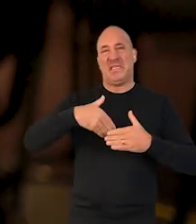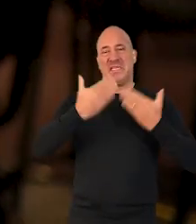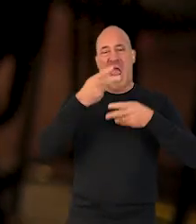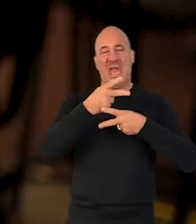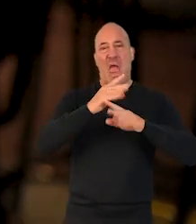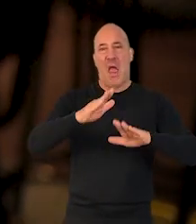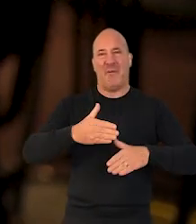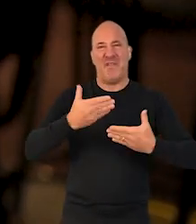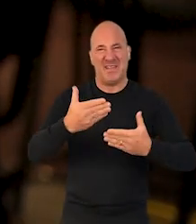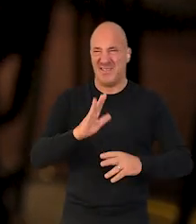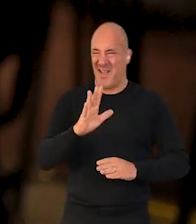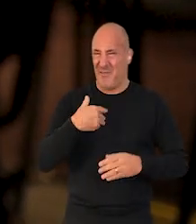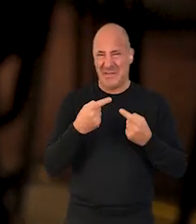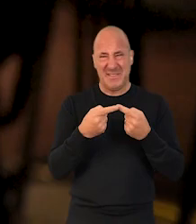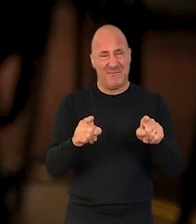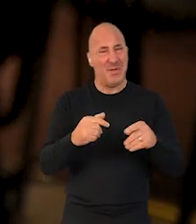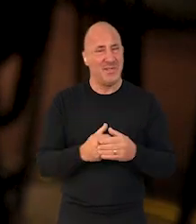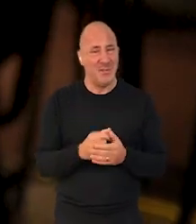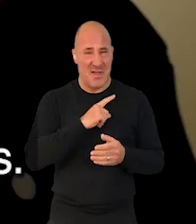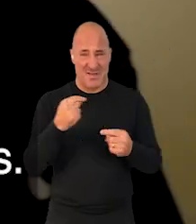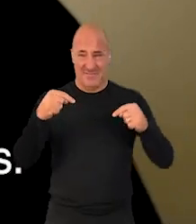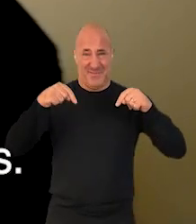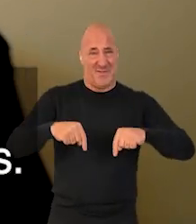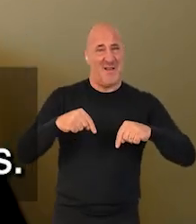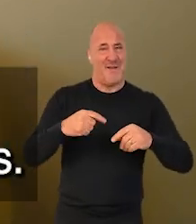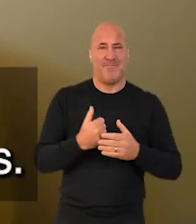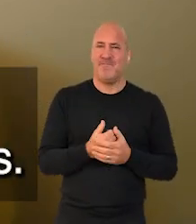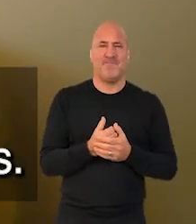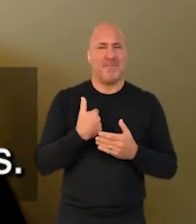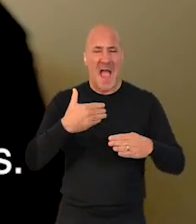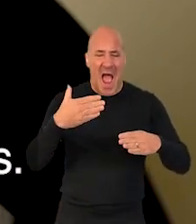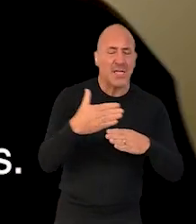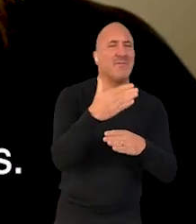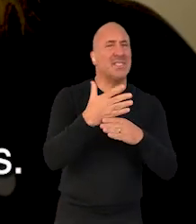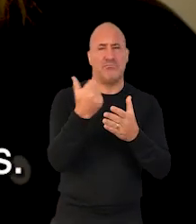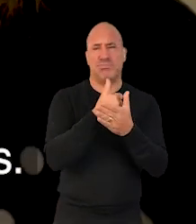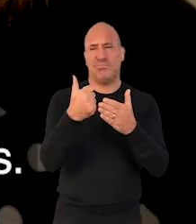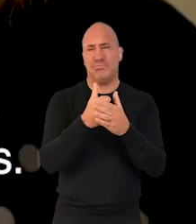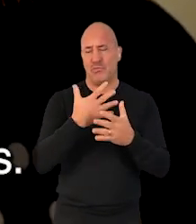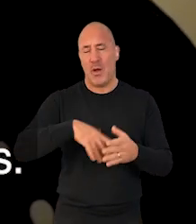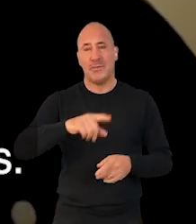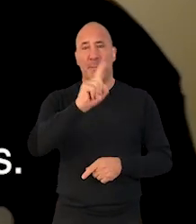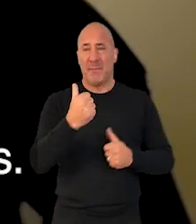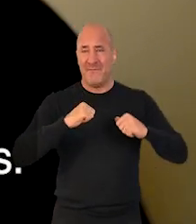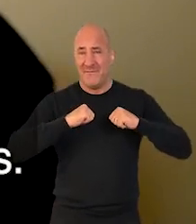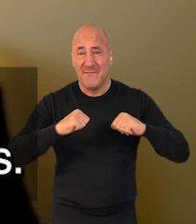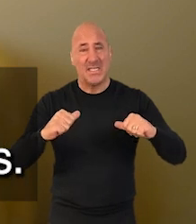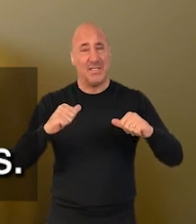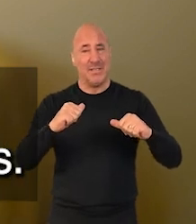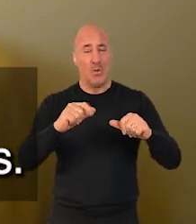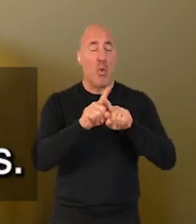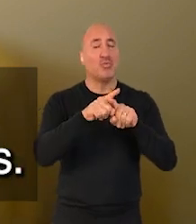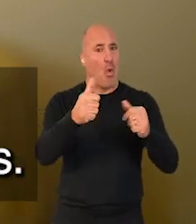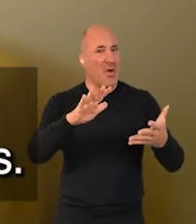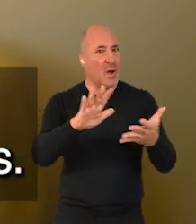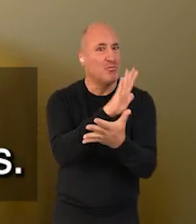like a daycare provider because we're a bit different. In Trafford Choices, we always are doing activities to keep